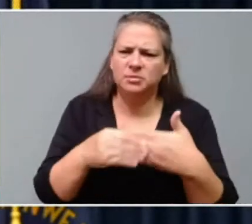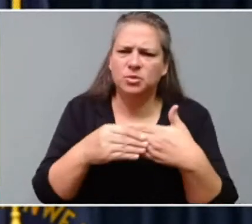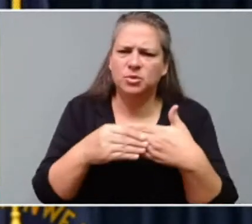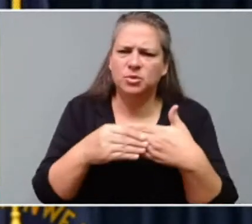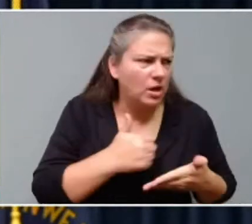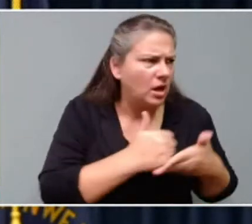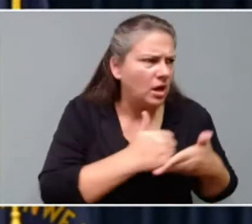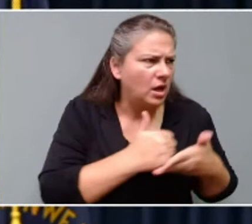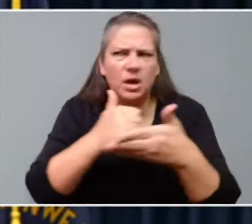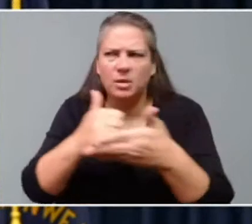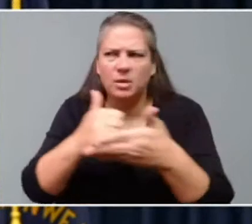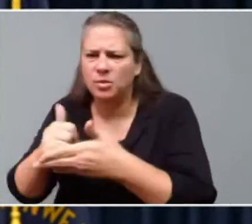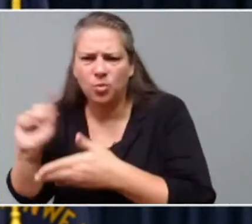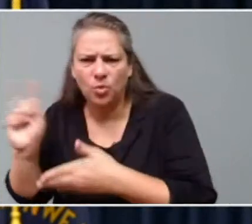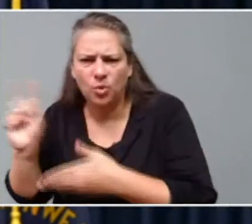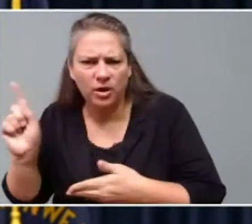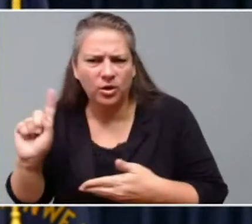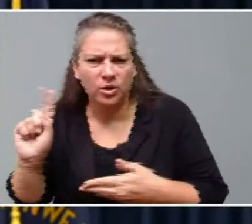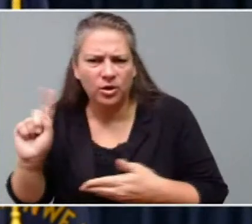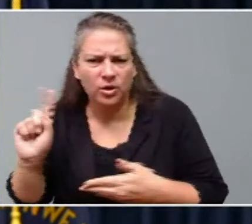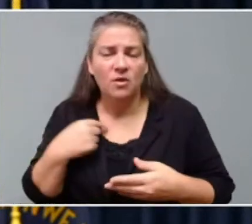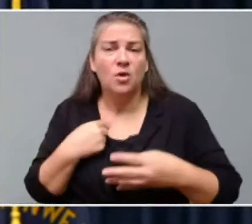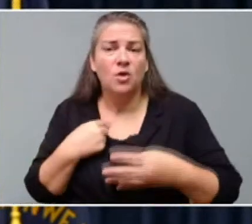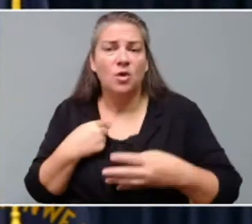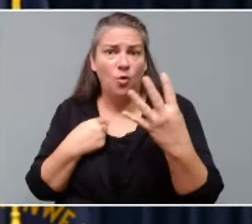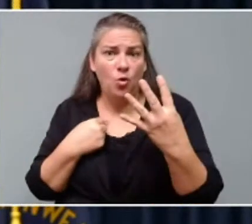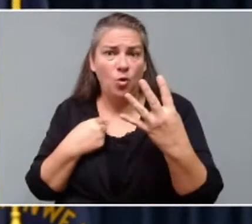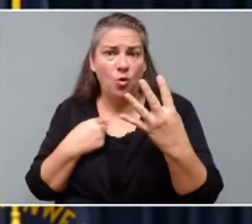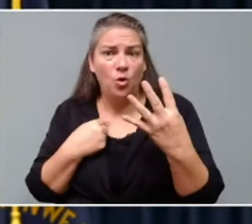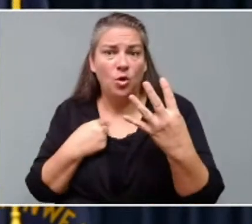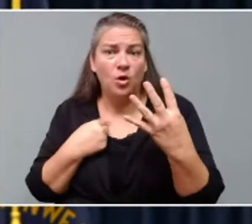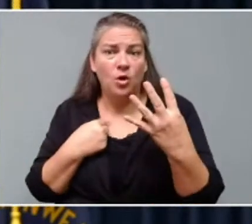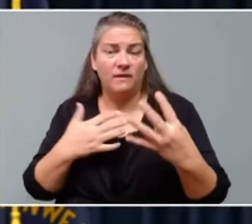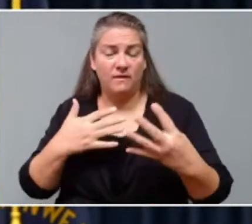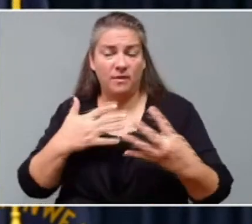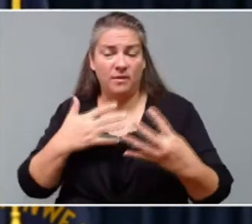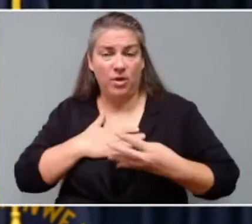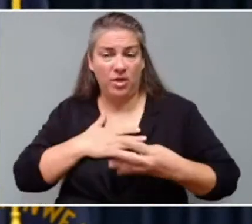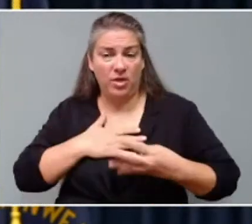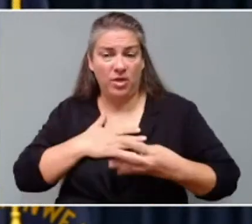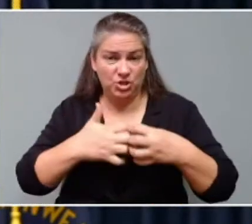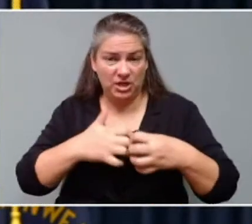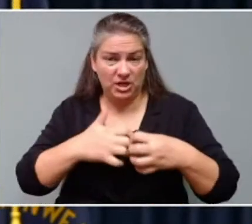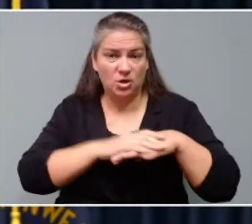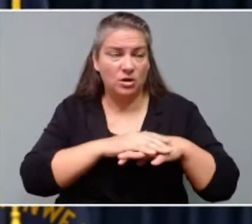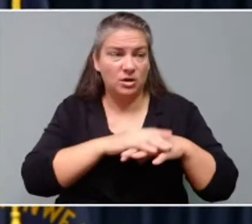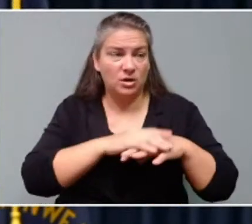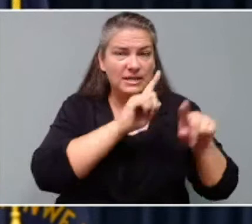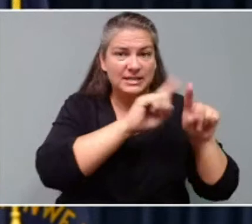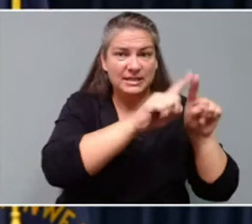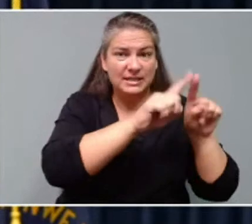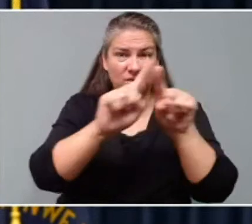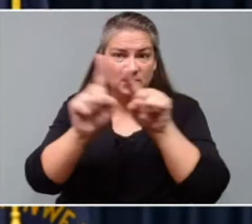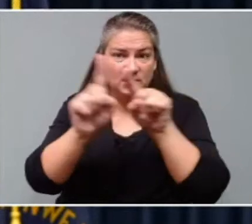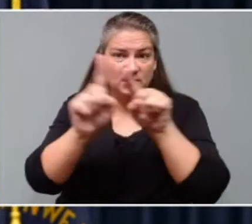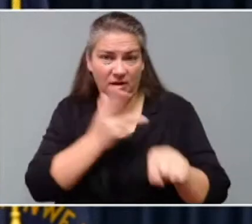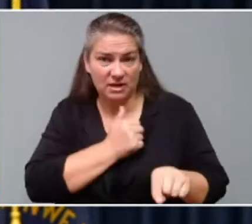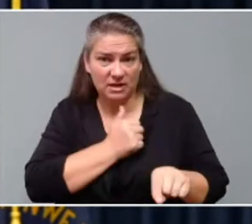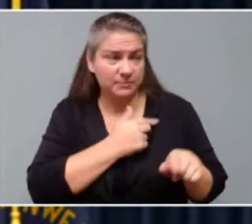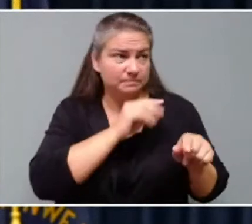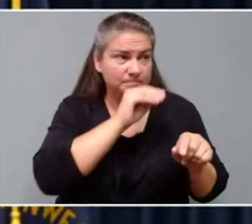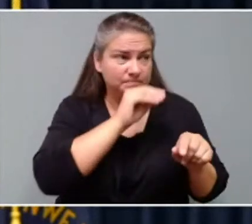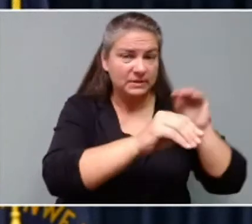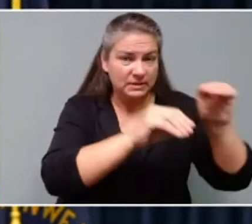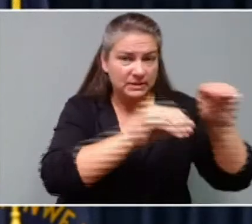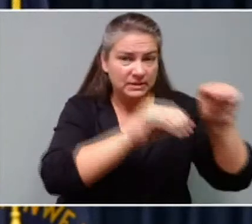Taylor Regional 4 additional ventilators each, though throughout the long weekend, we did not get additional